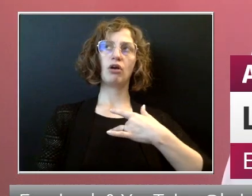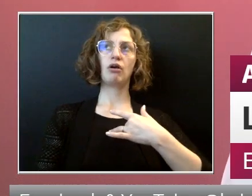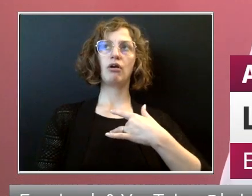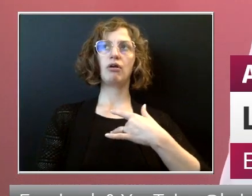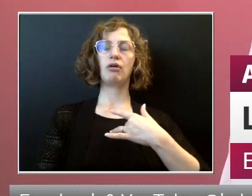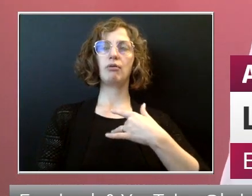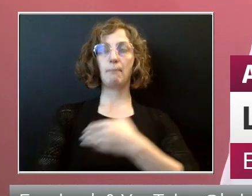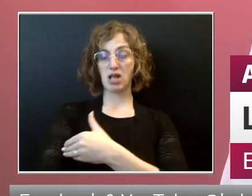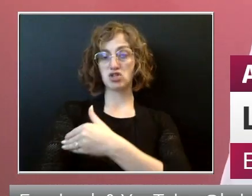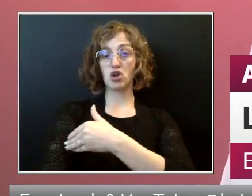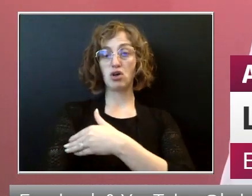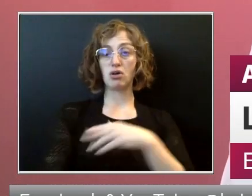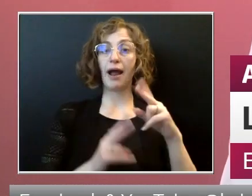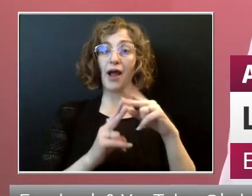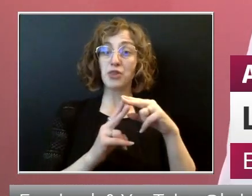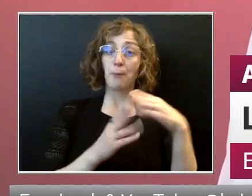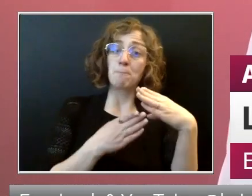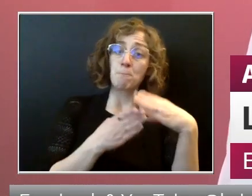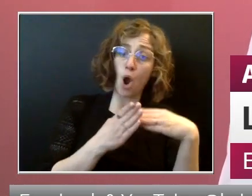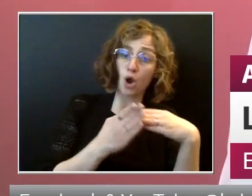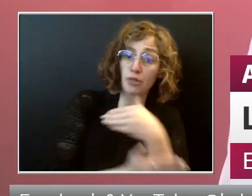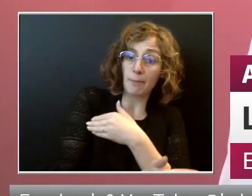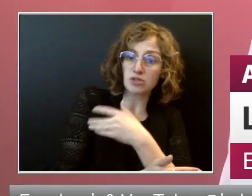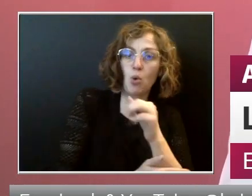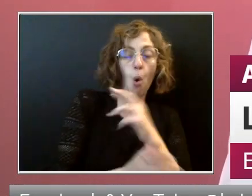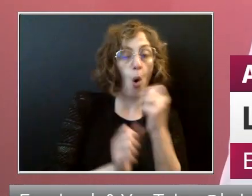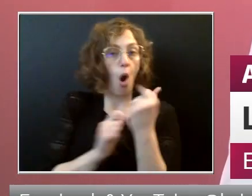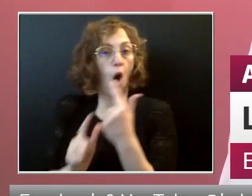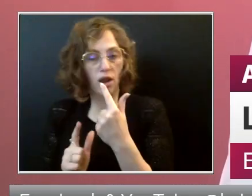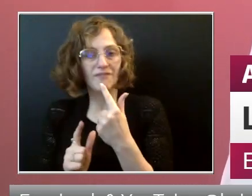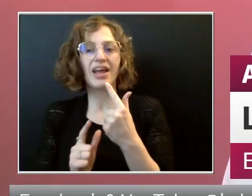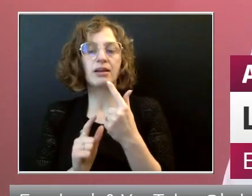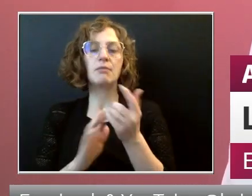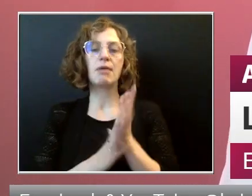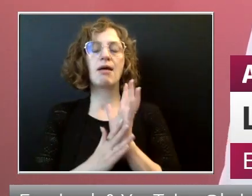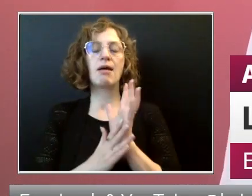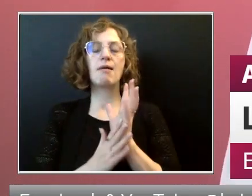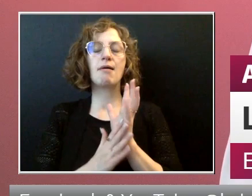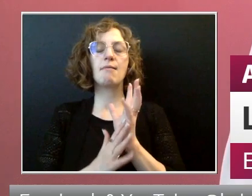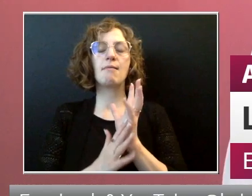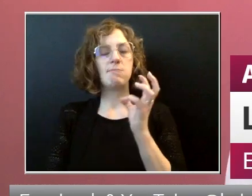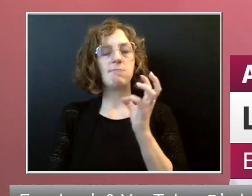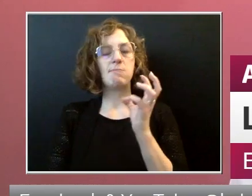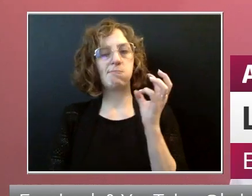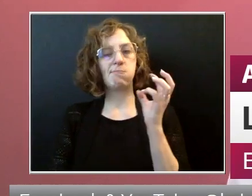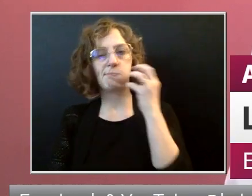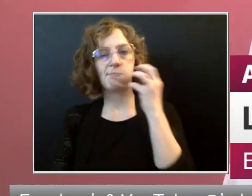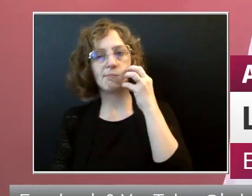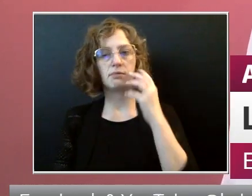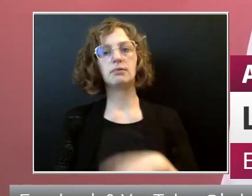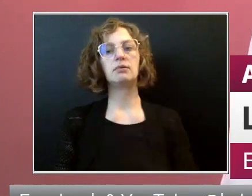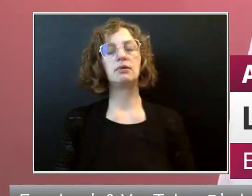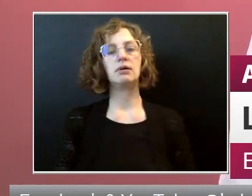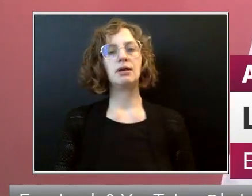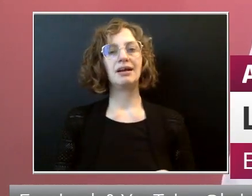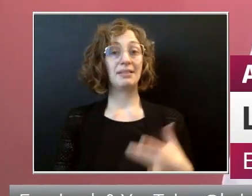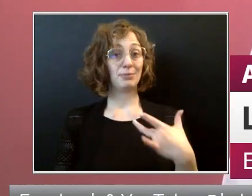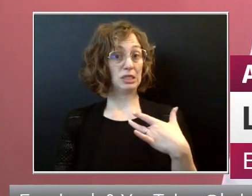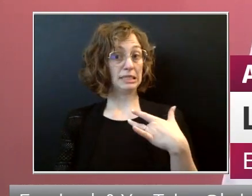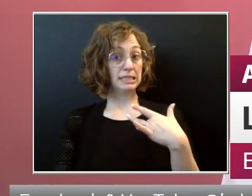muscle. And the most classic kind, which is what we are talking about